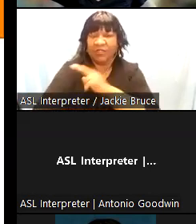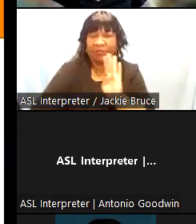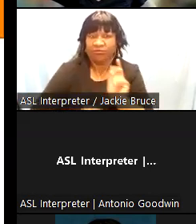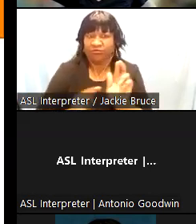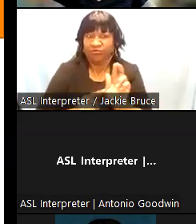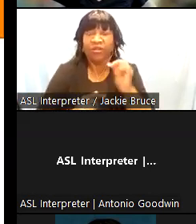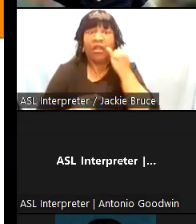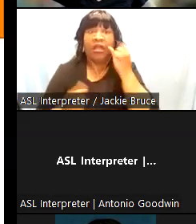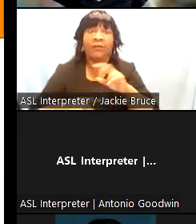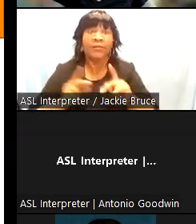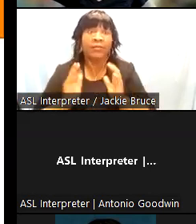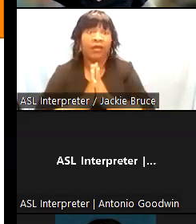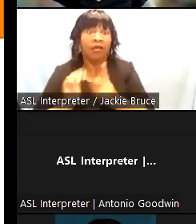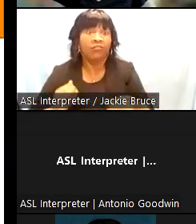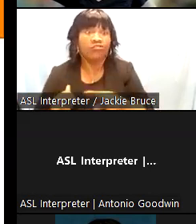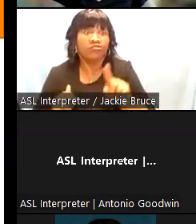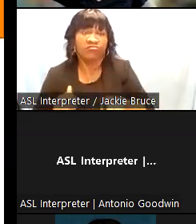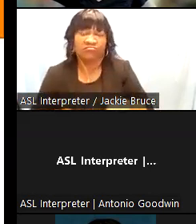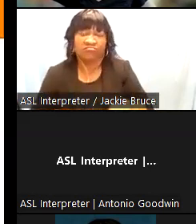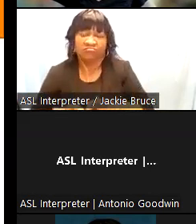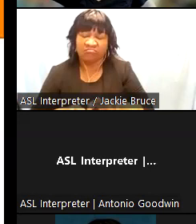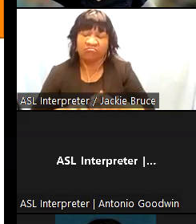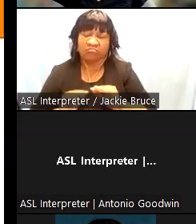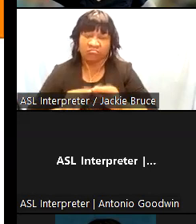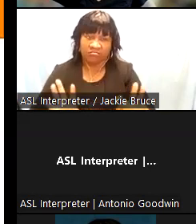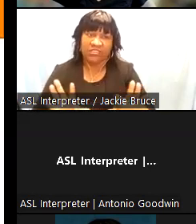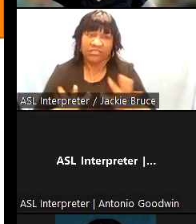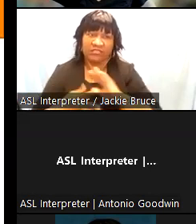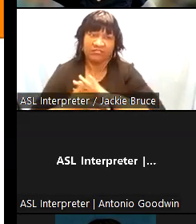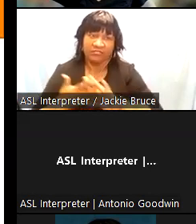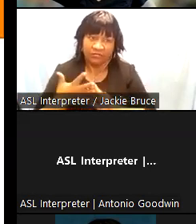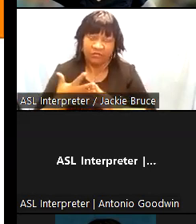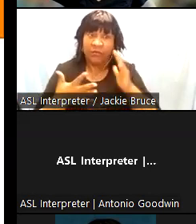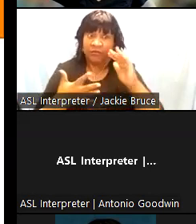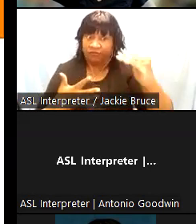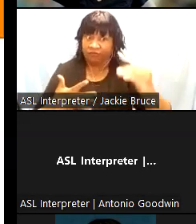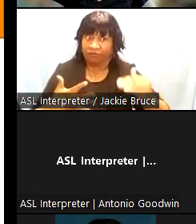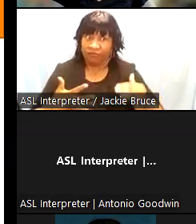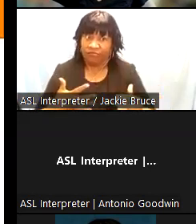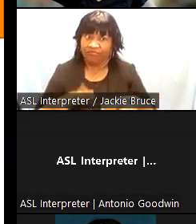ask you that, these are our key concepts around that, because